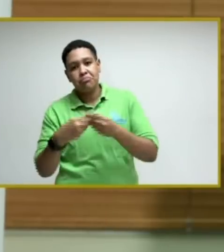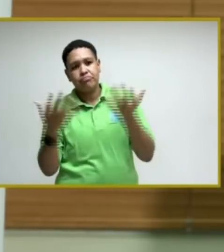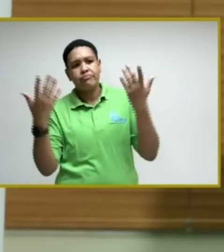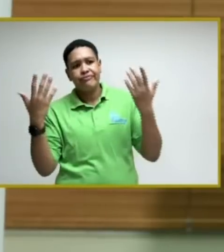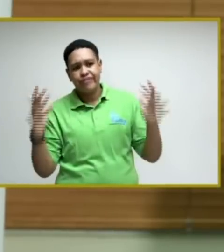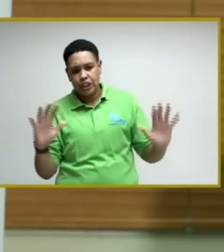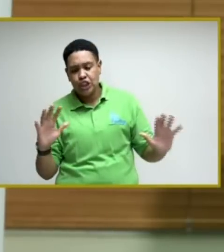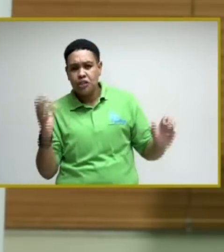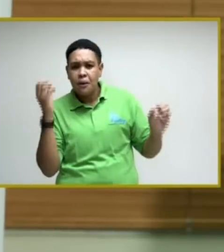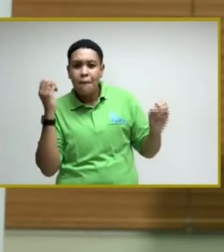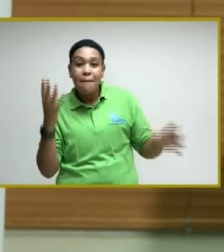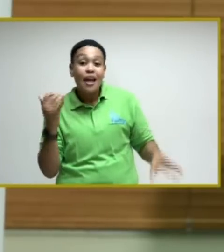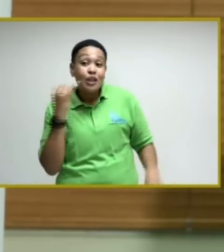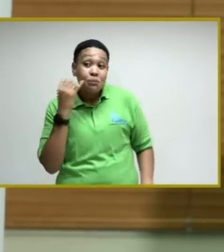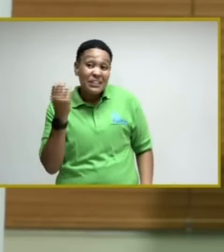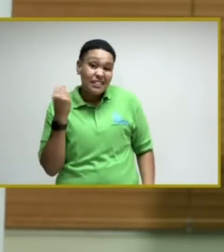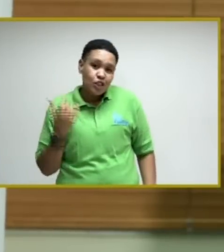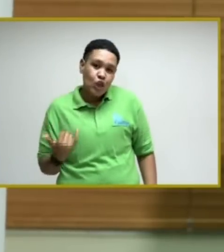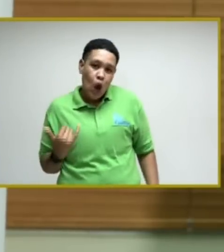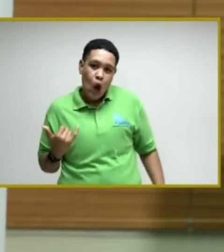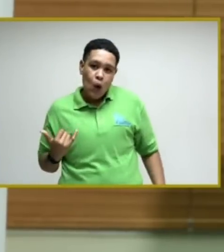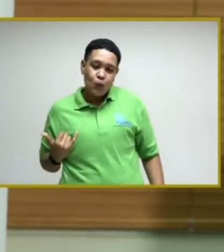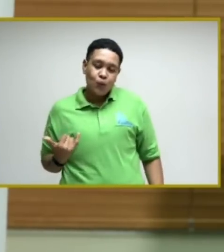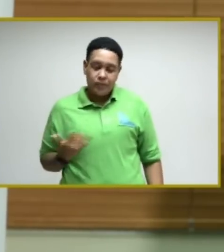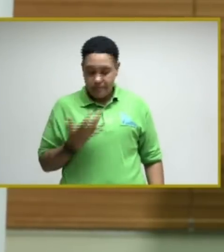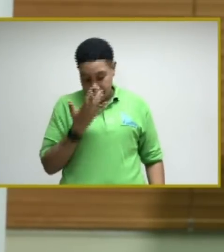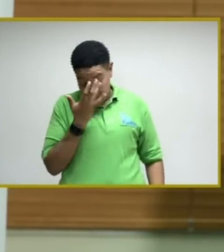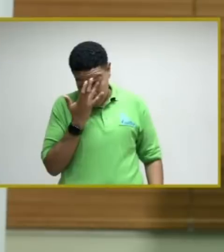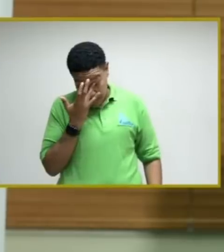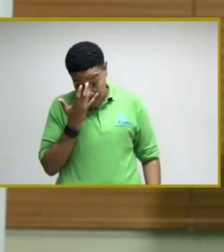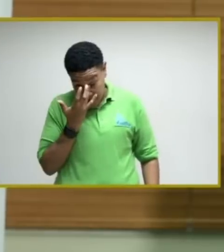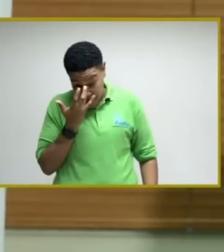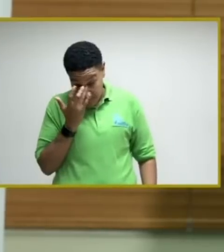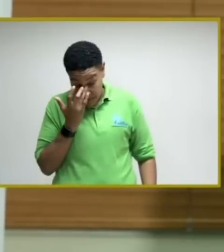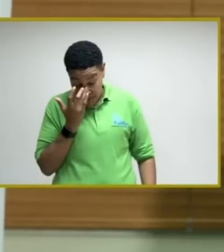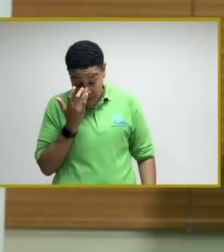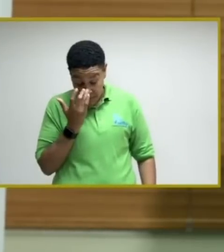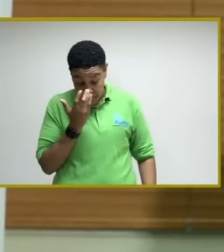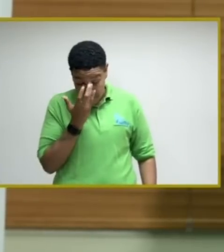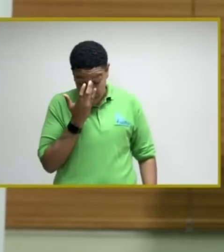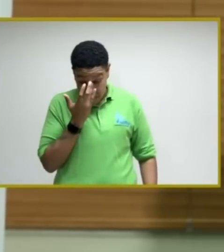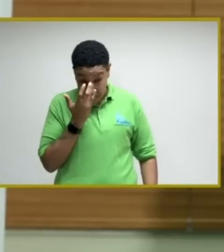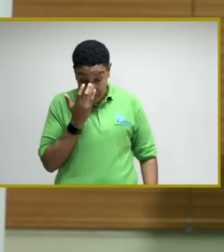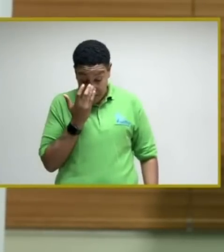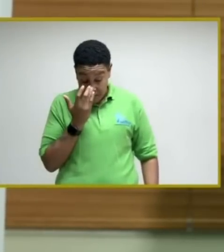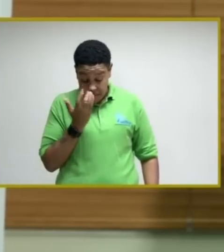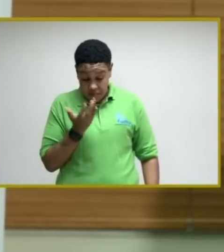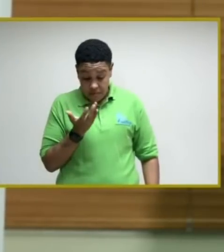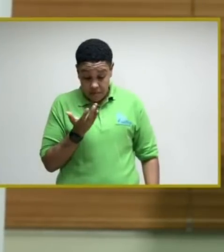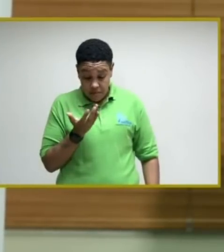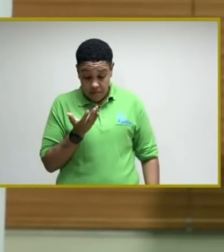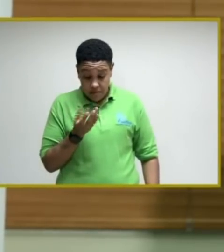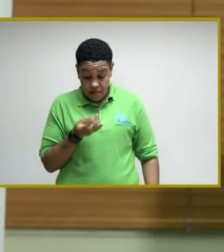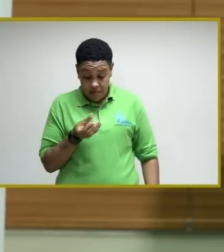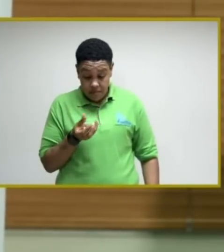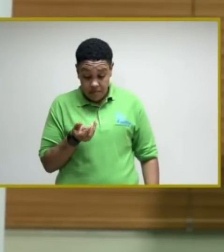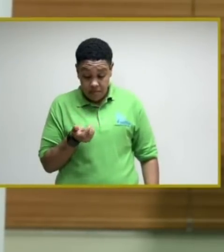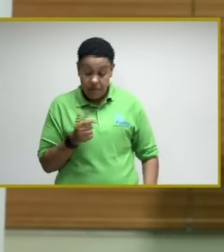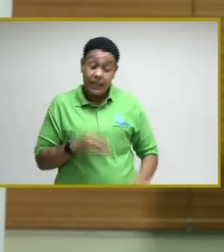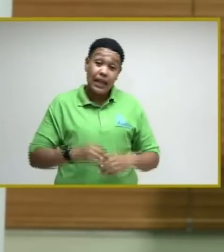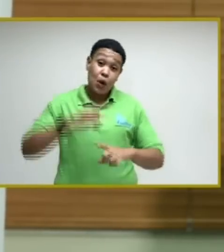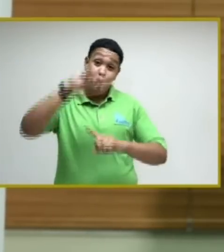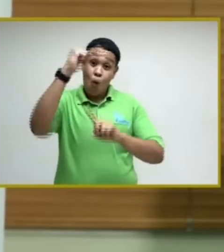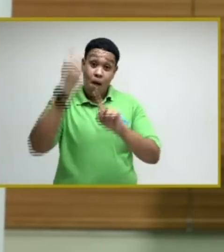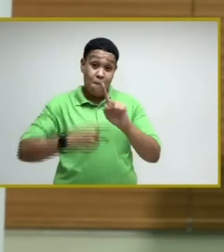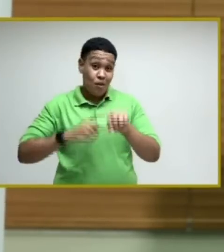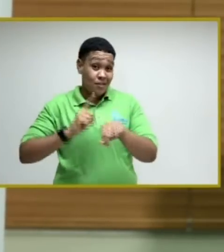are due now. So once we complete that process over the next month, or most of